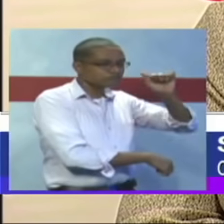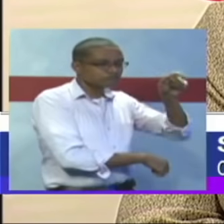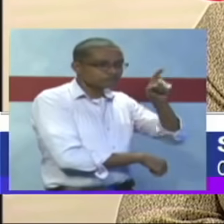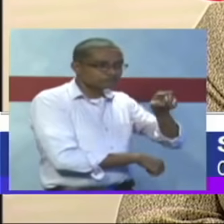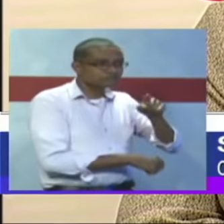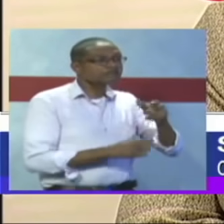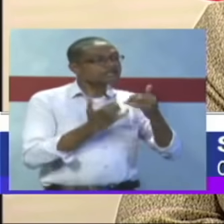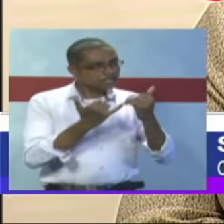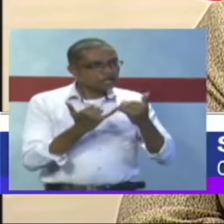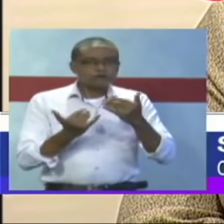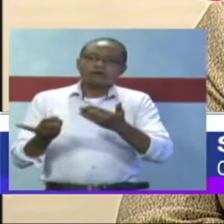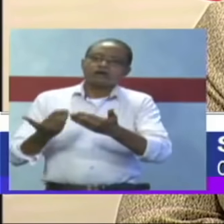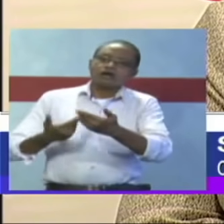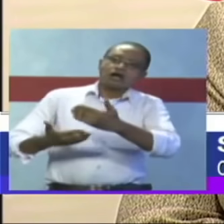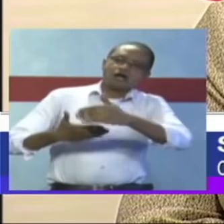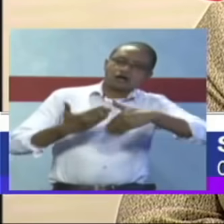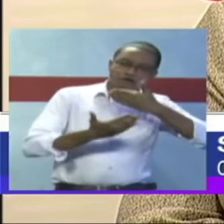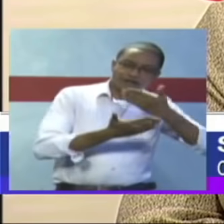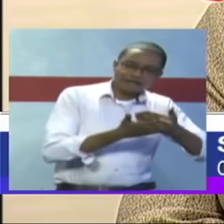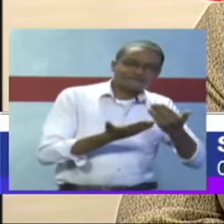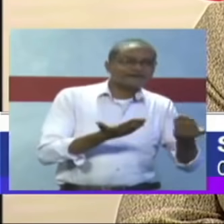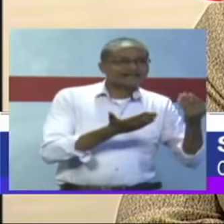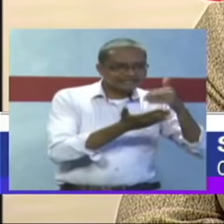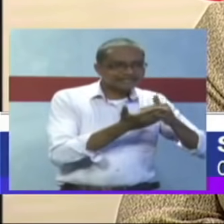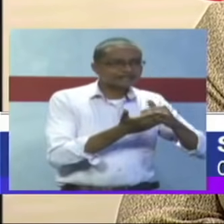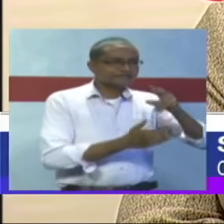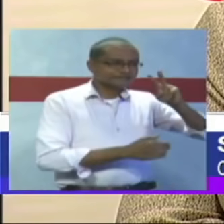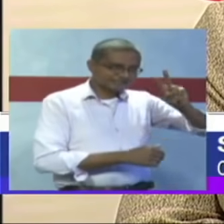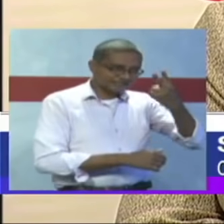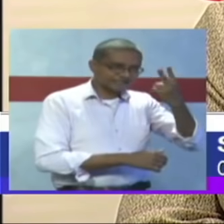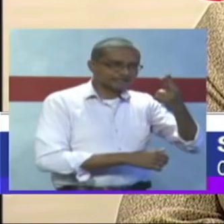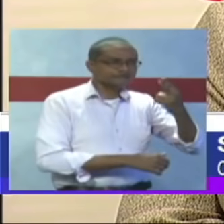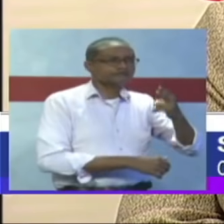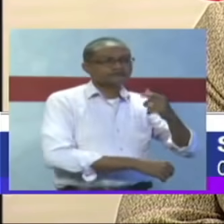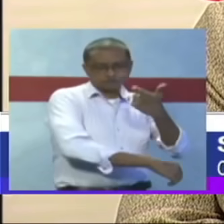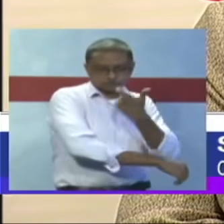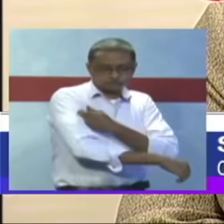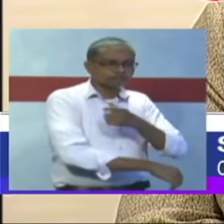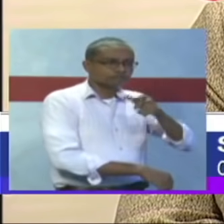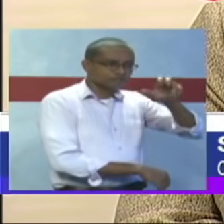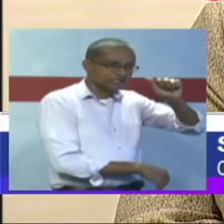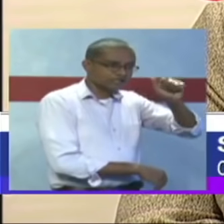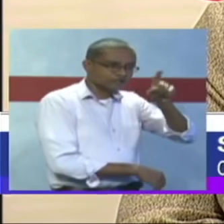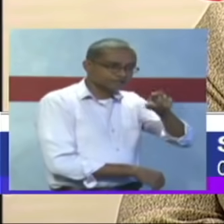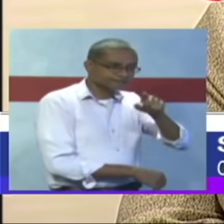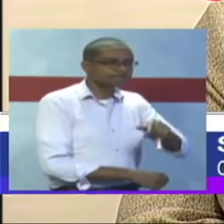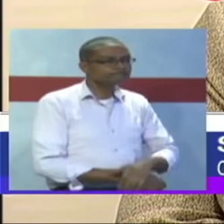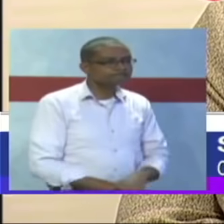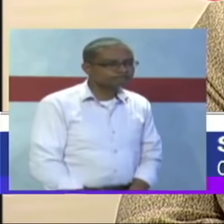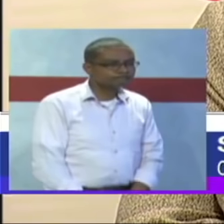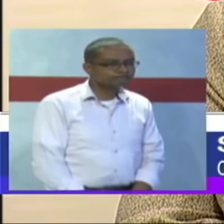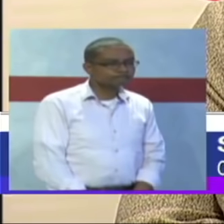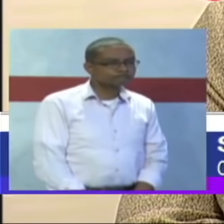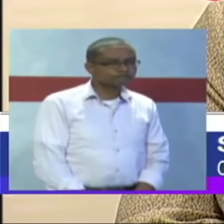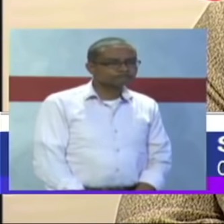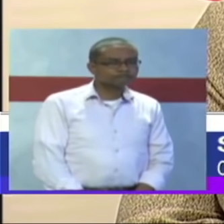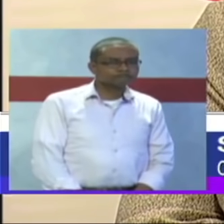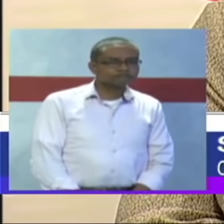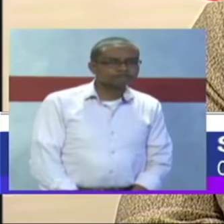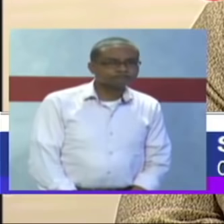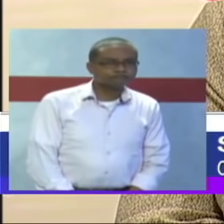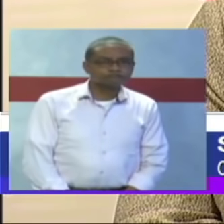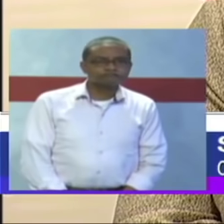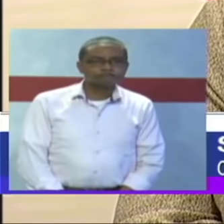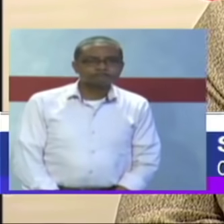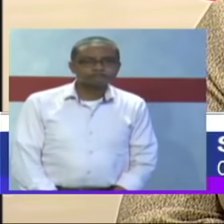now being the time that second doses are due, we are now seeing a high uptake of second doses of the AstraZeneca vaccine.